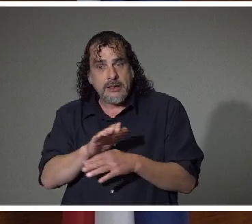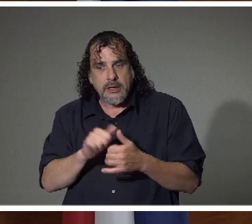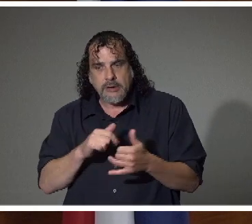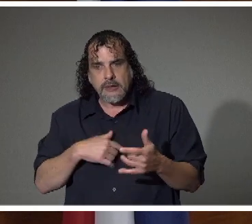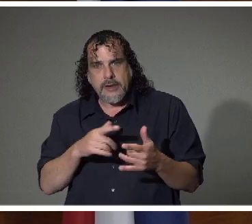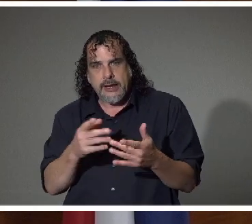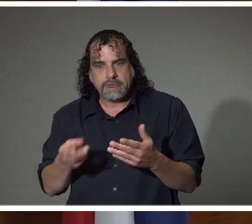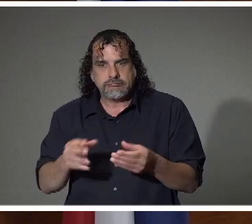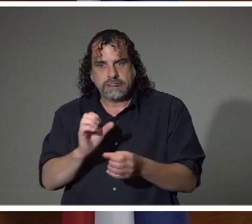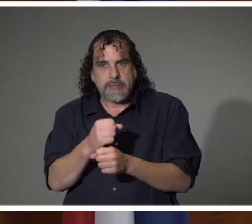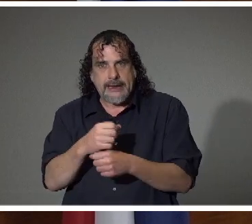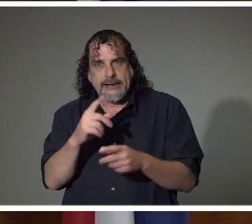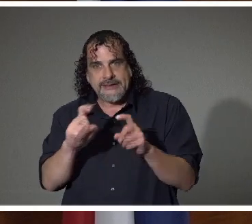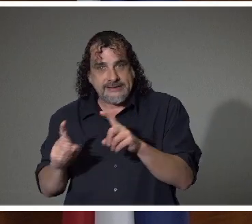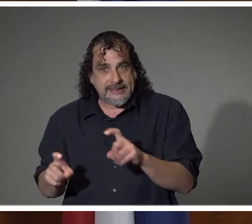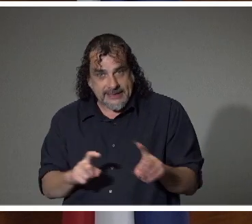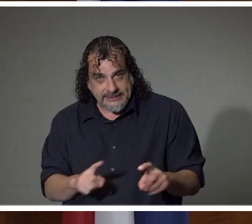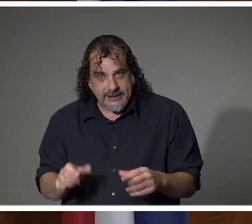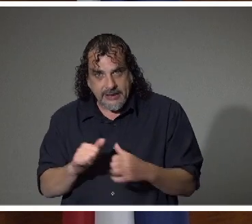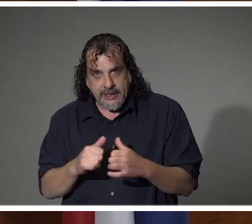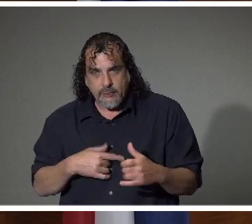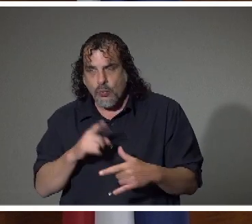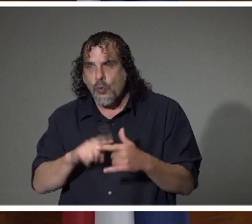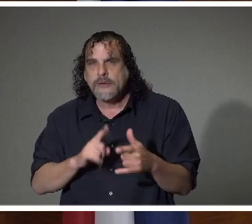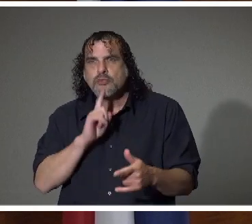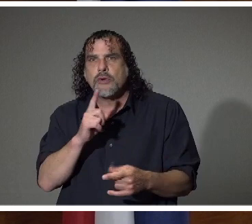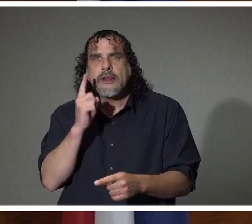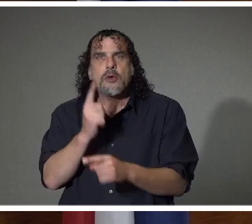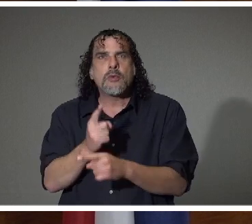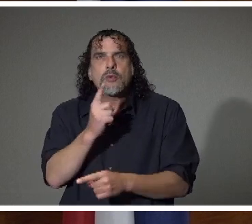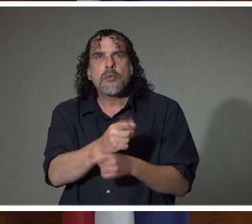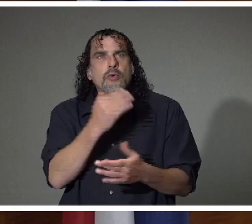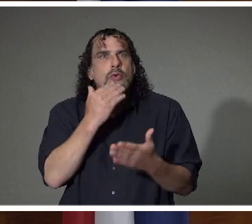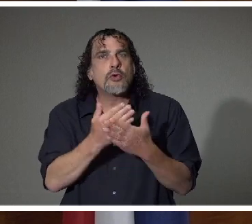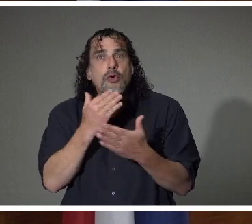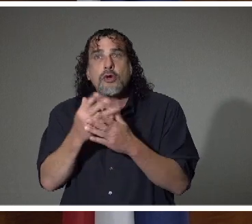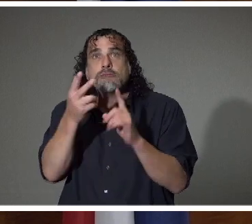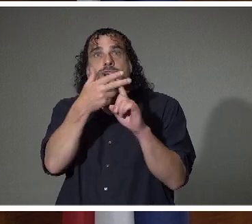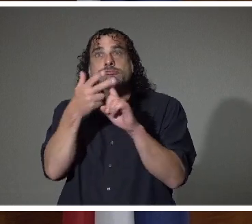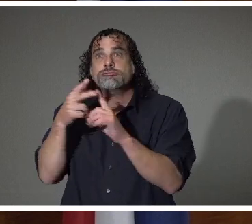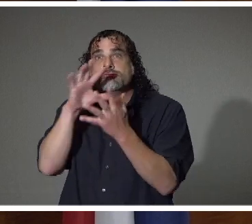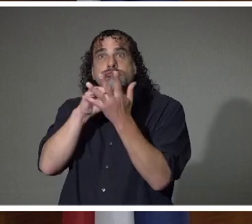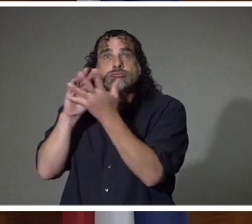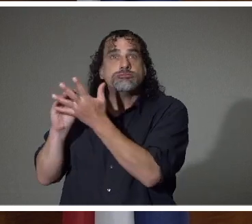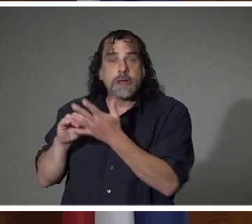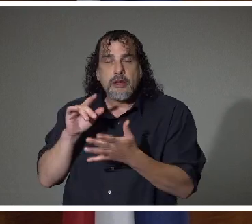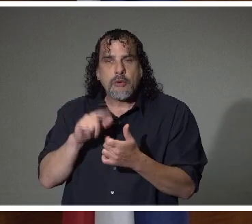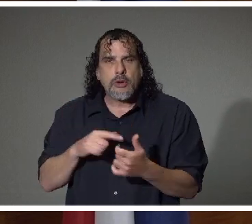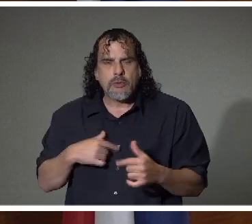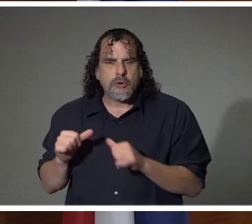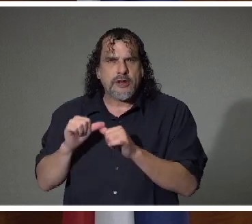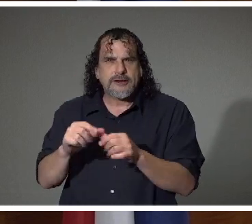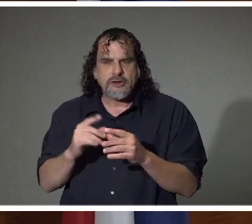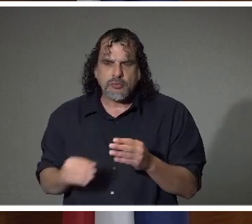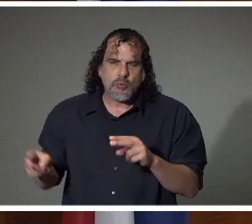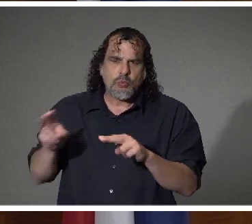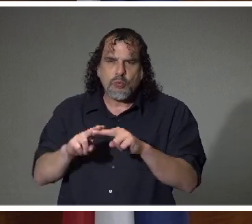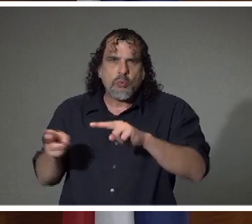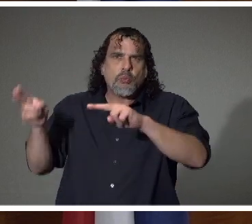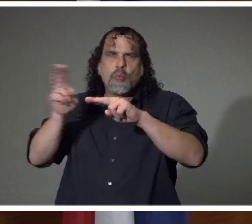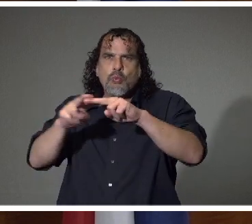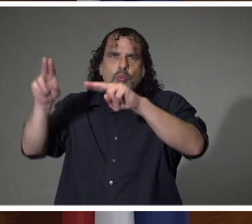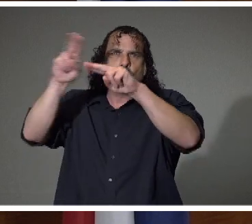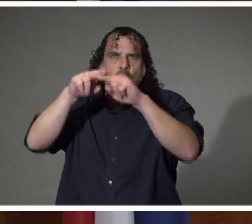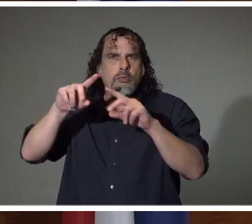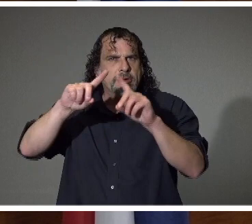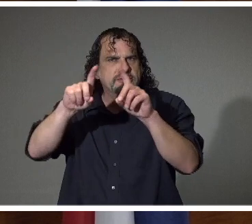of testing and we learn more and more best practices, I think that we will continue to see more and more